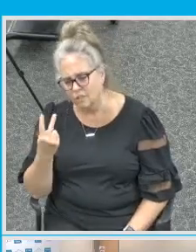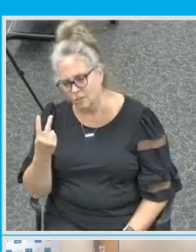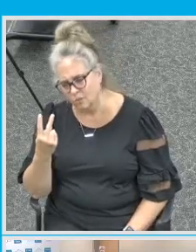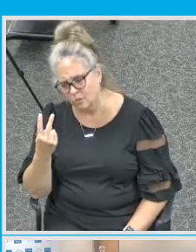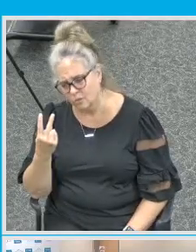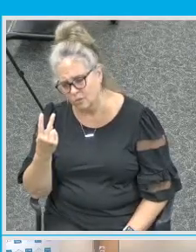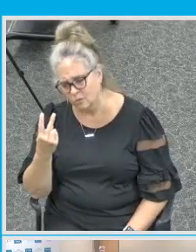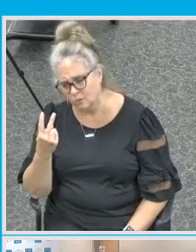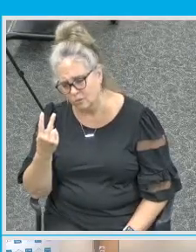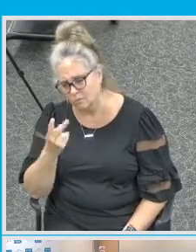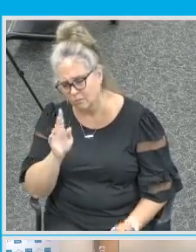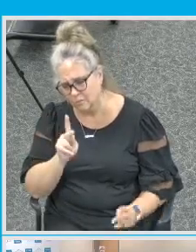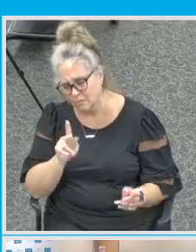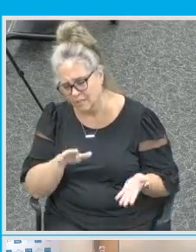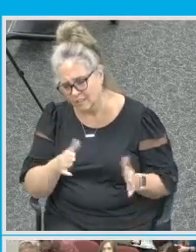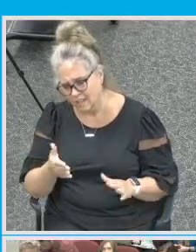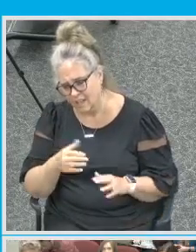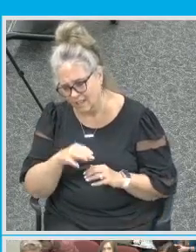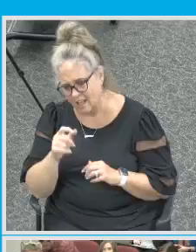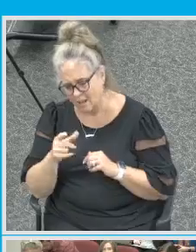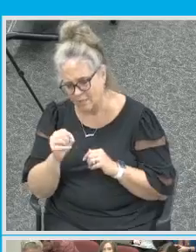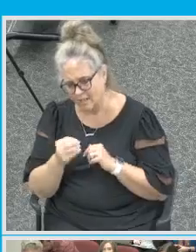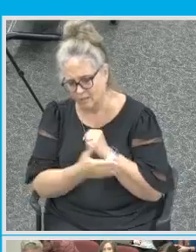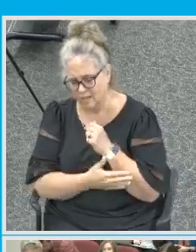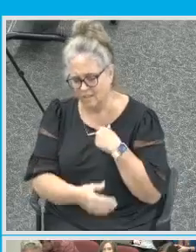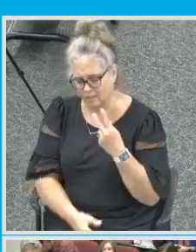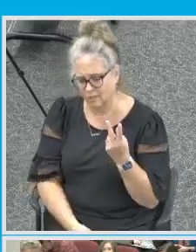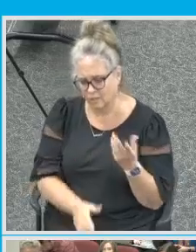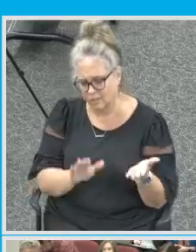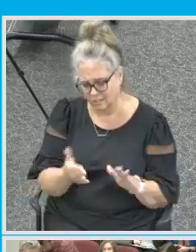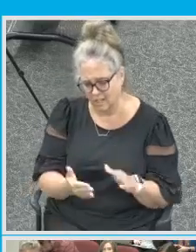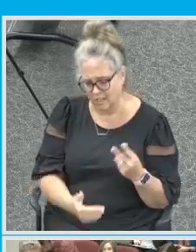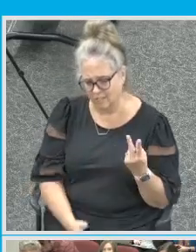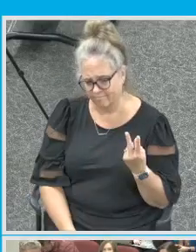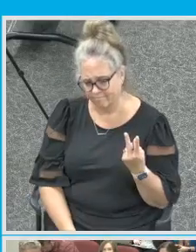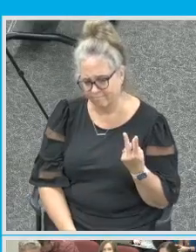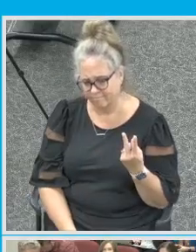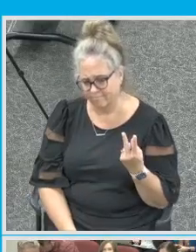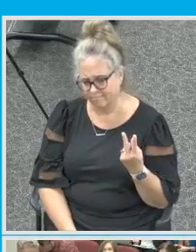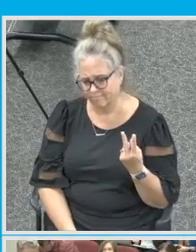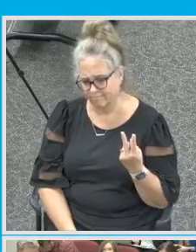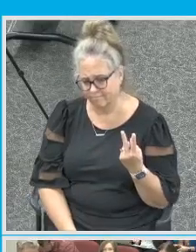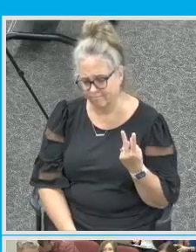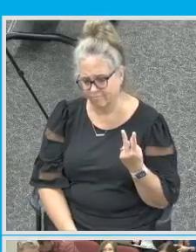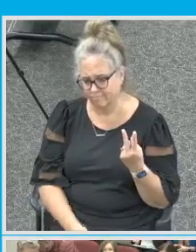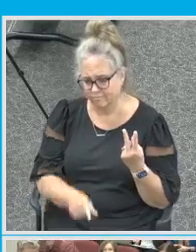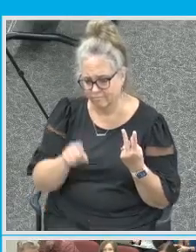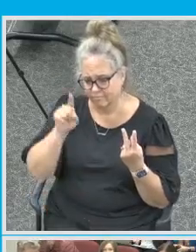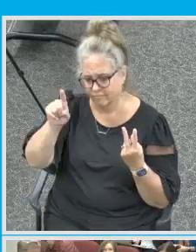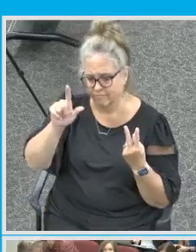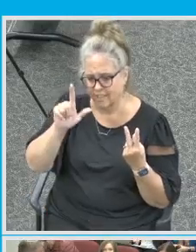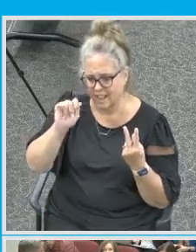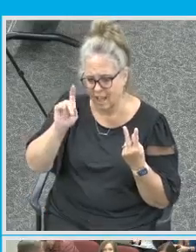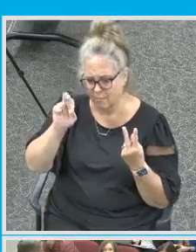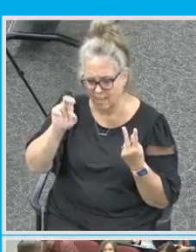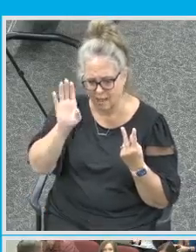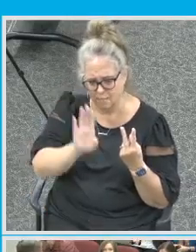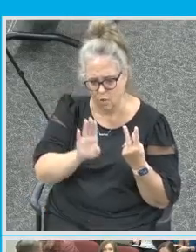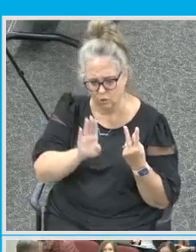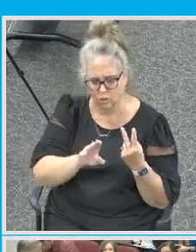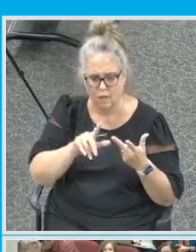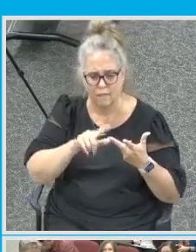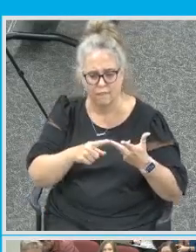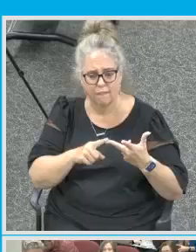Paso County. And then there's been a death, I think, in Larimer, Boulder, and the third,